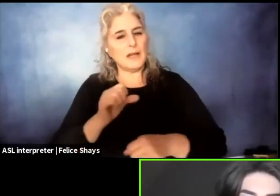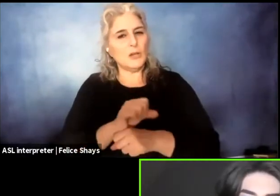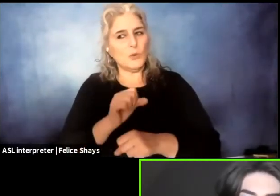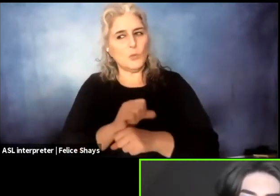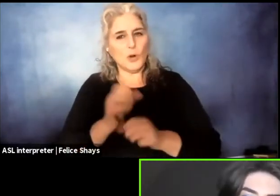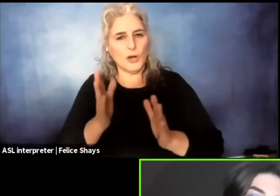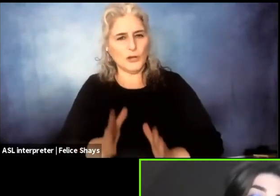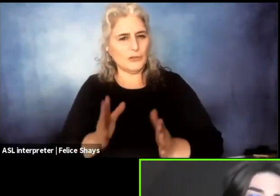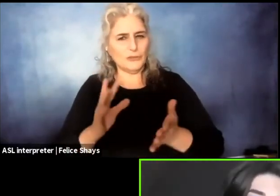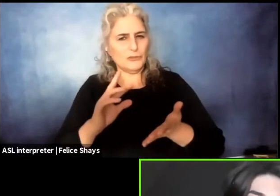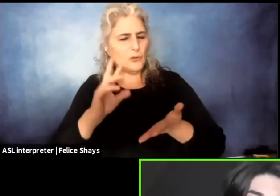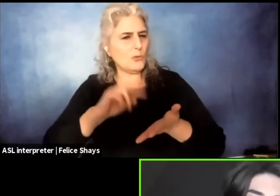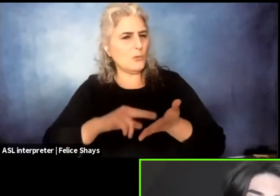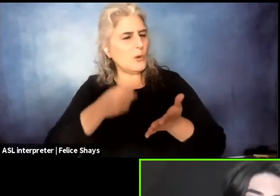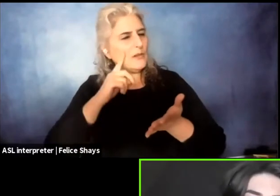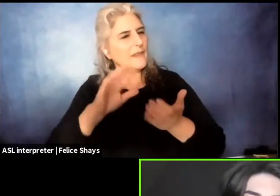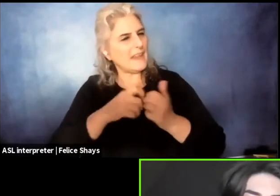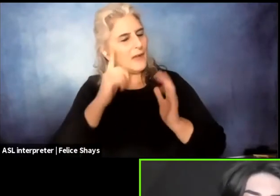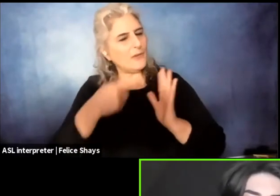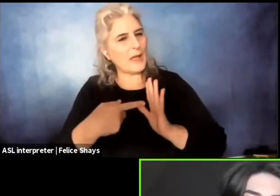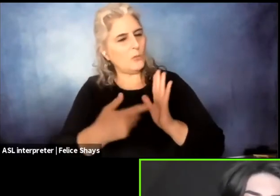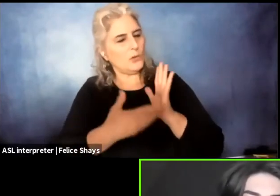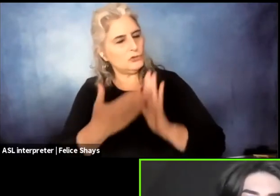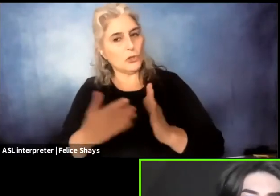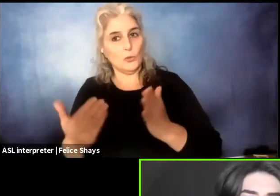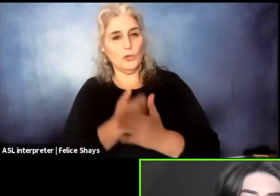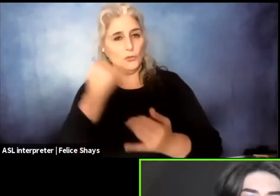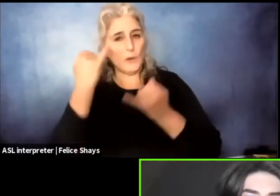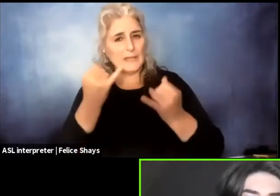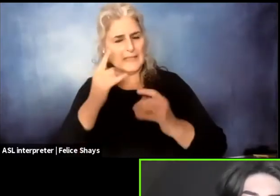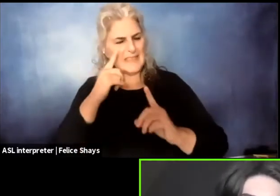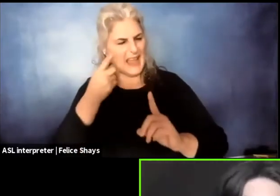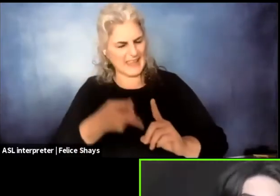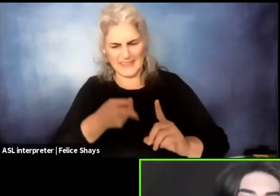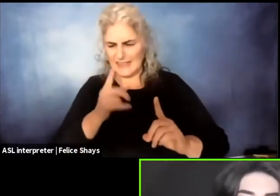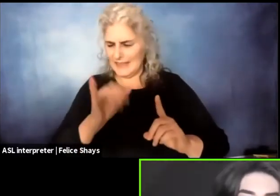bring like new to the table? Because as far as I know, it's coded